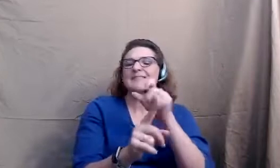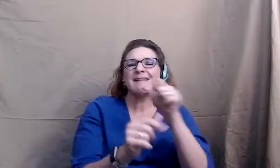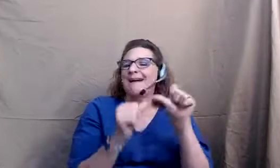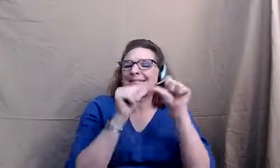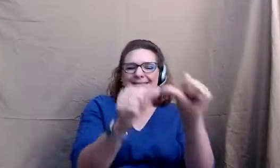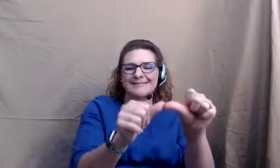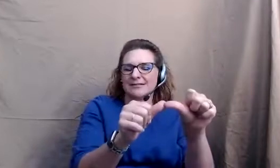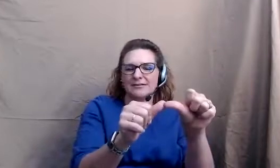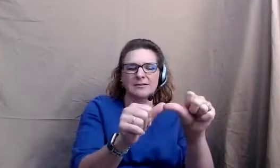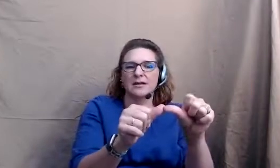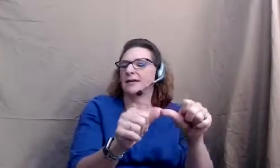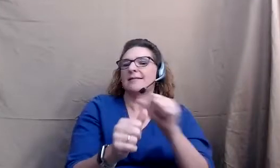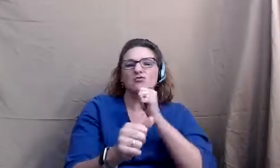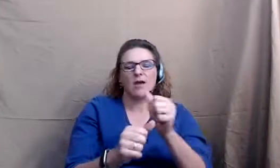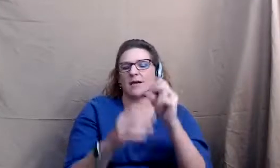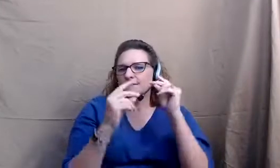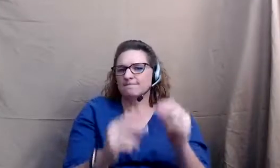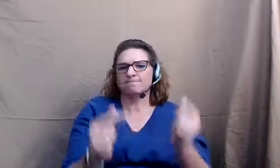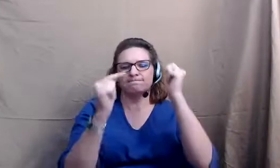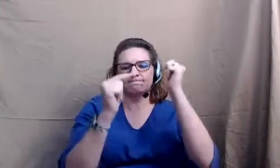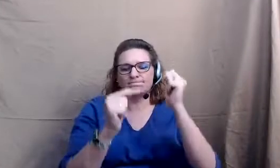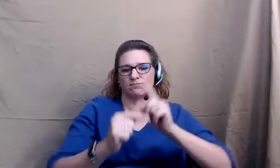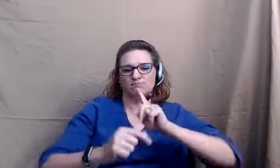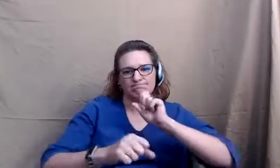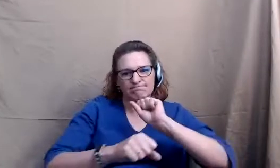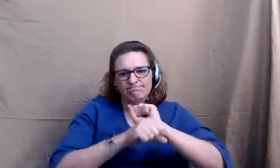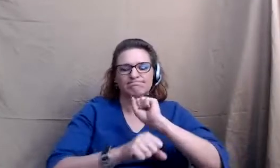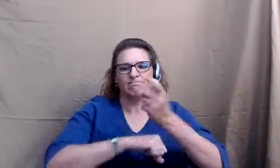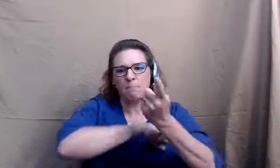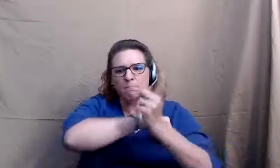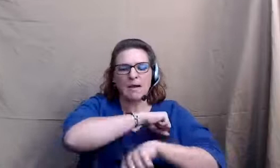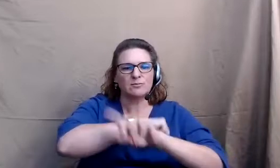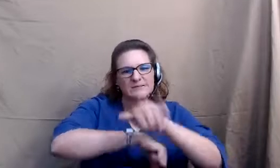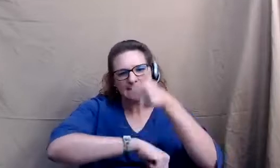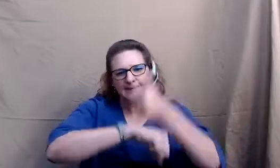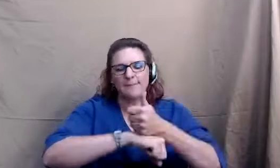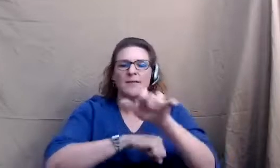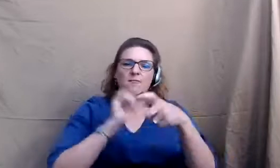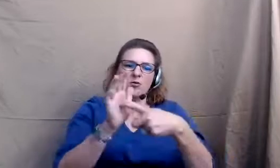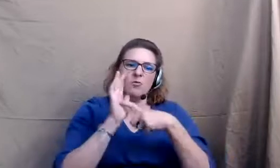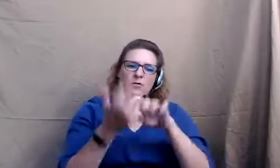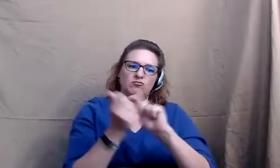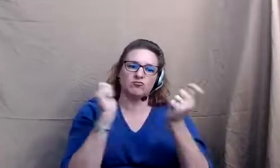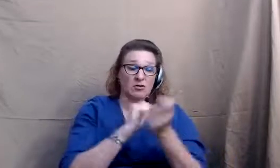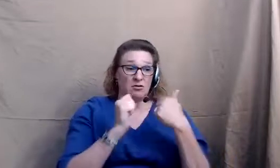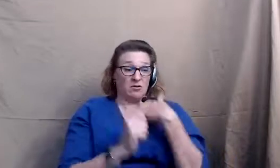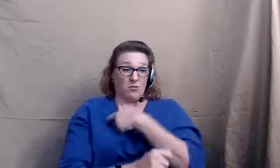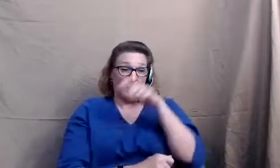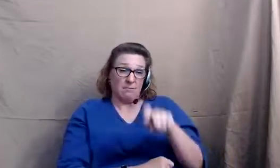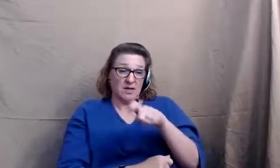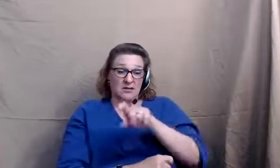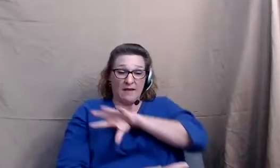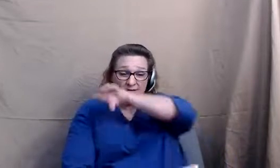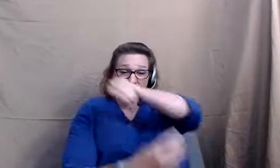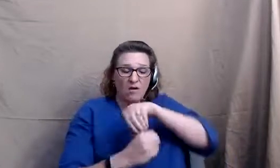the kind of swift and certain punishment that's necessary to ensure change, that we would have to intervene much more actively